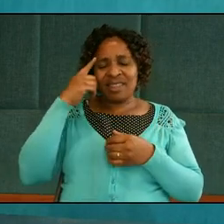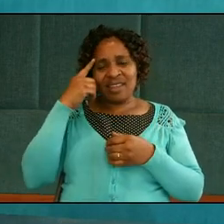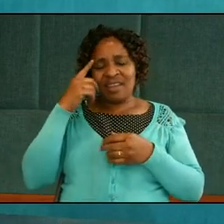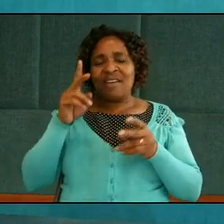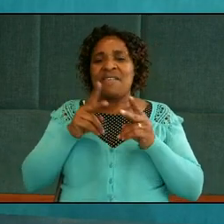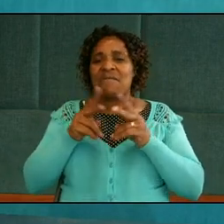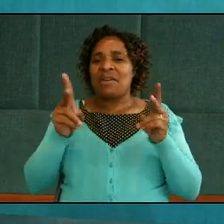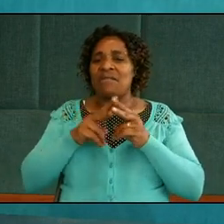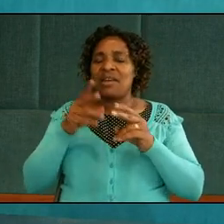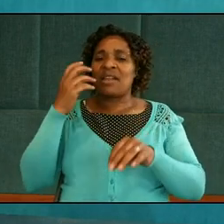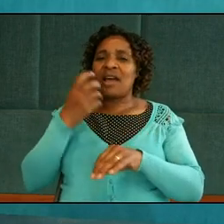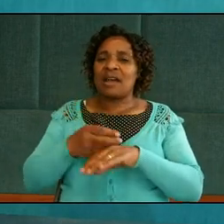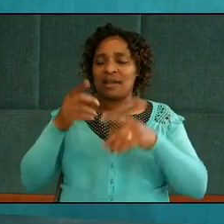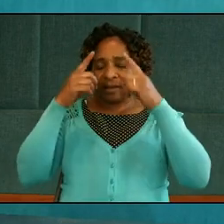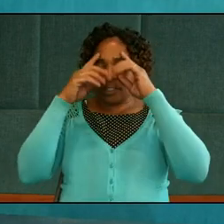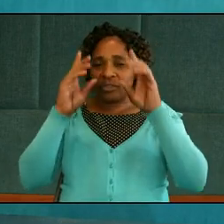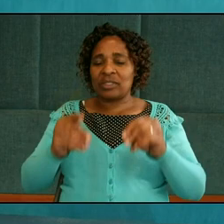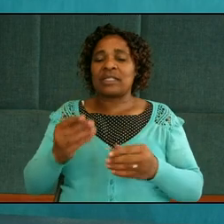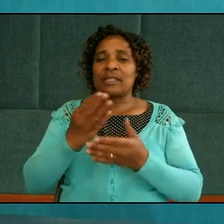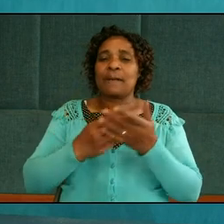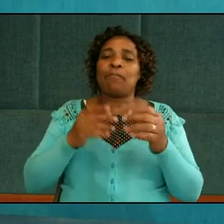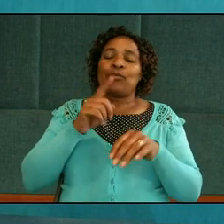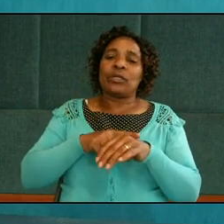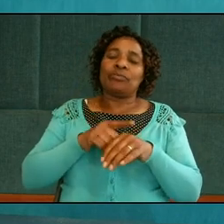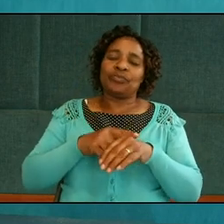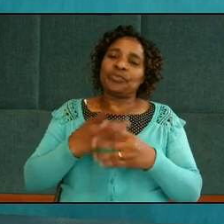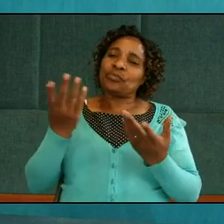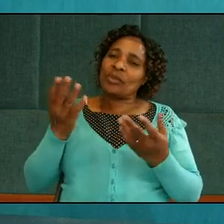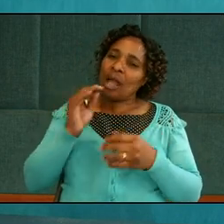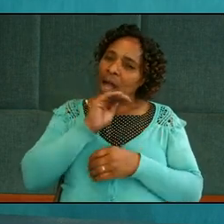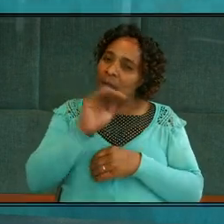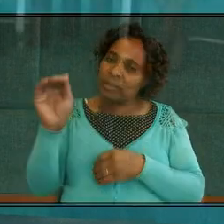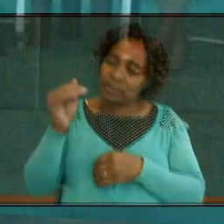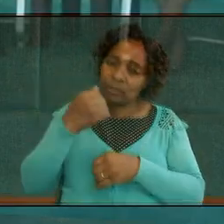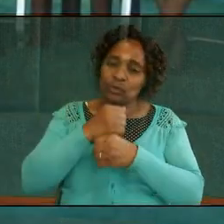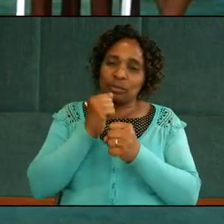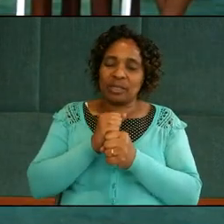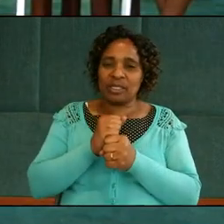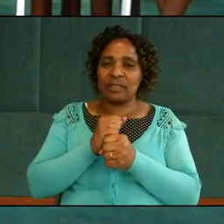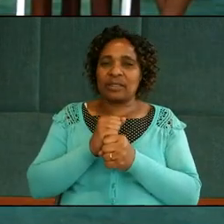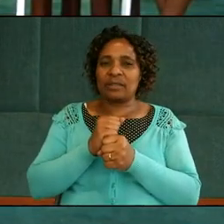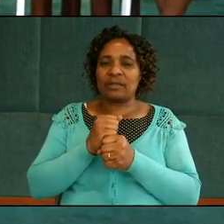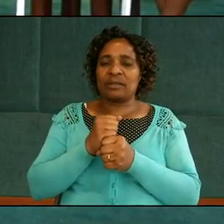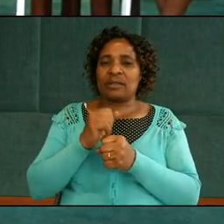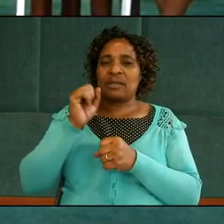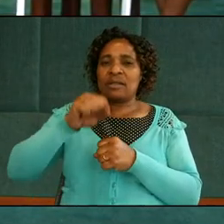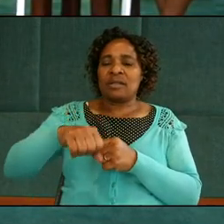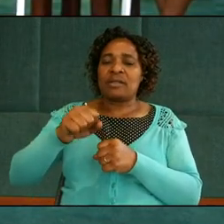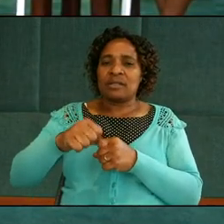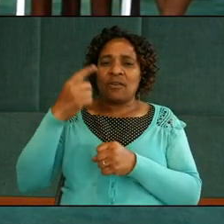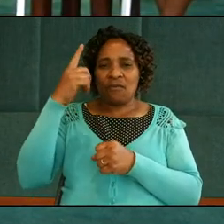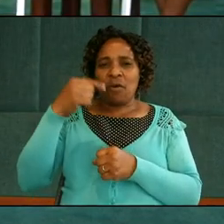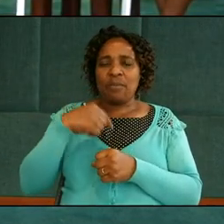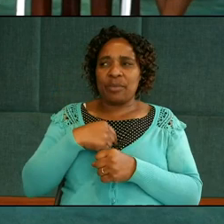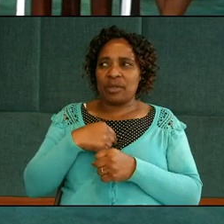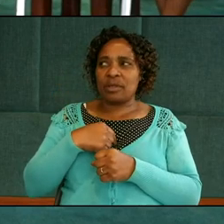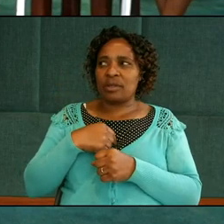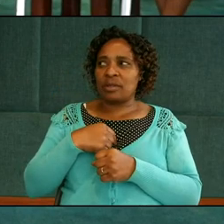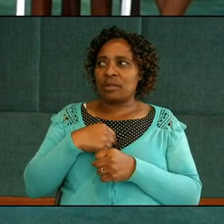very hard decisions sometimes that we are called upon to make. Yes, I agree. And for me, the